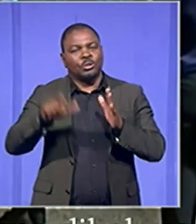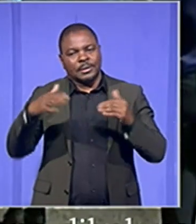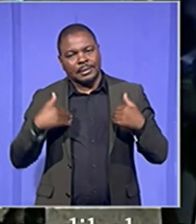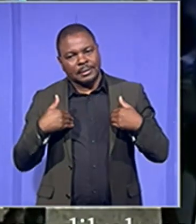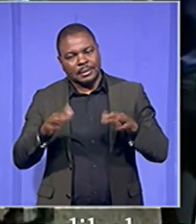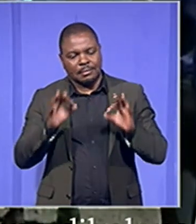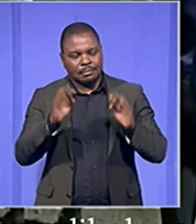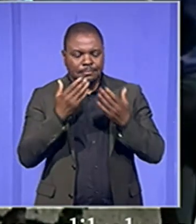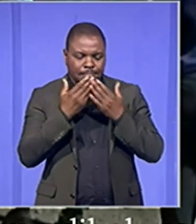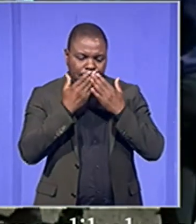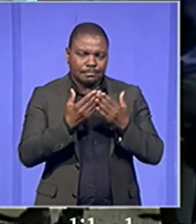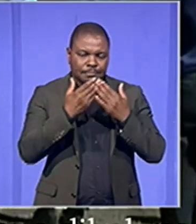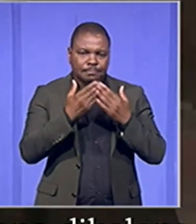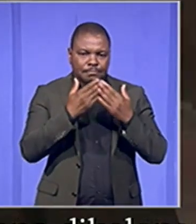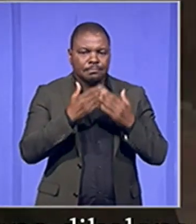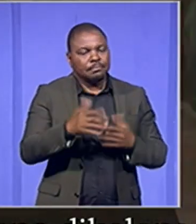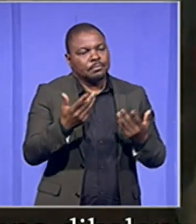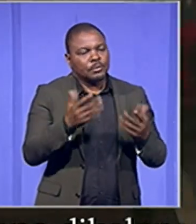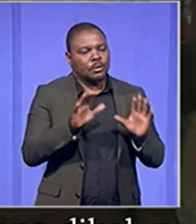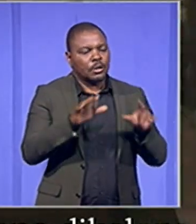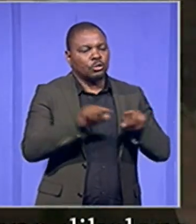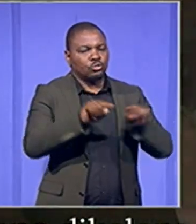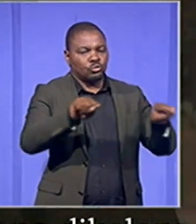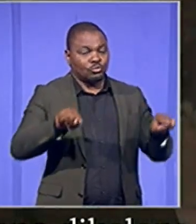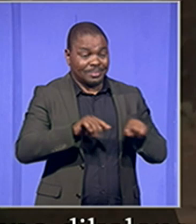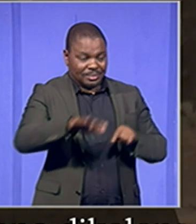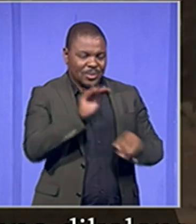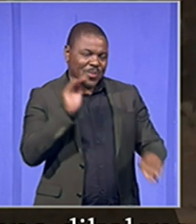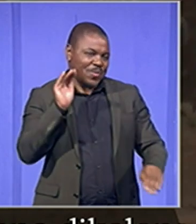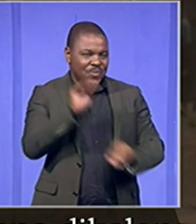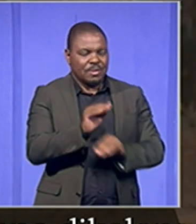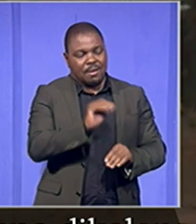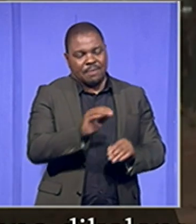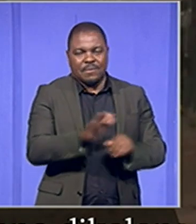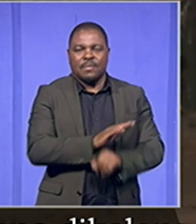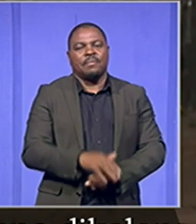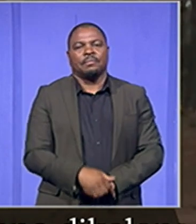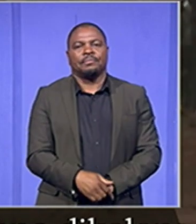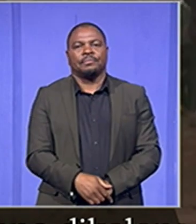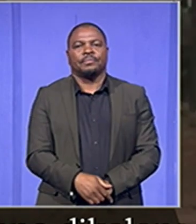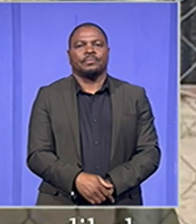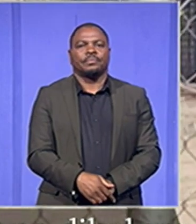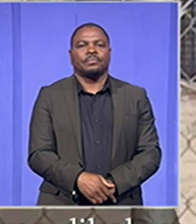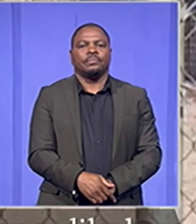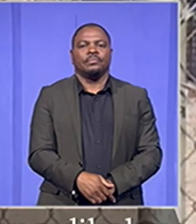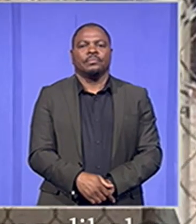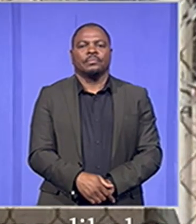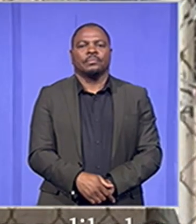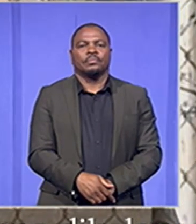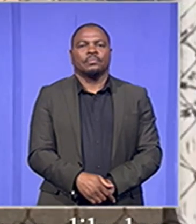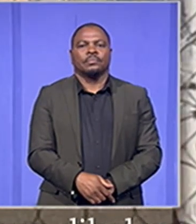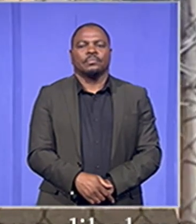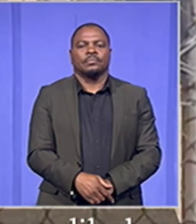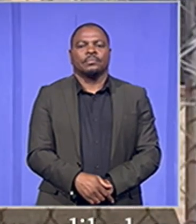dithuto tsa bona mo maemong a diphaposi tse di tletseng phetelela. Sentle English,